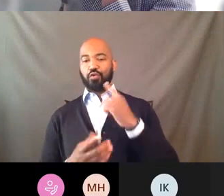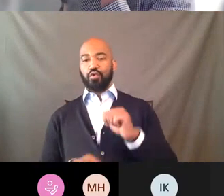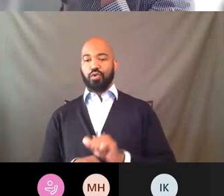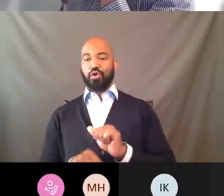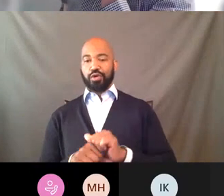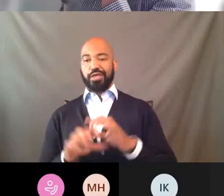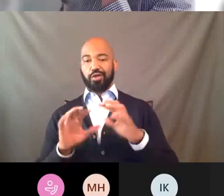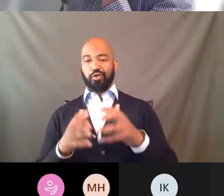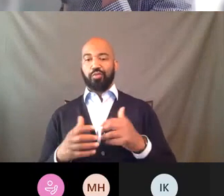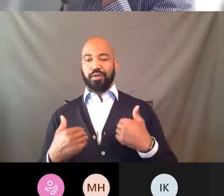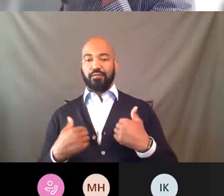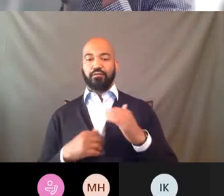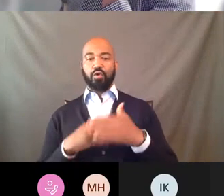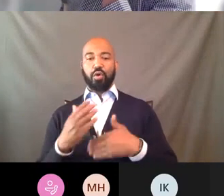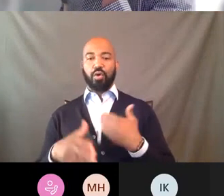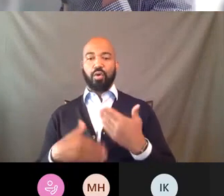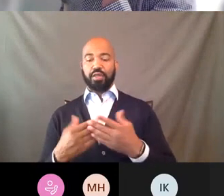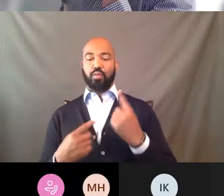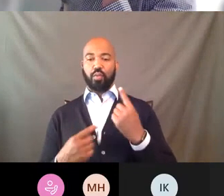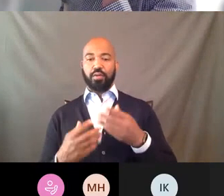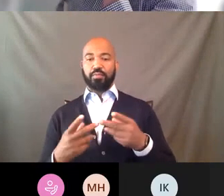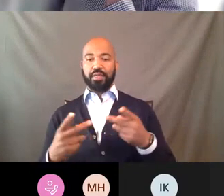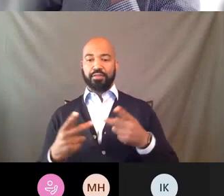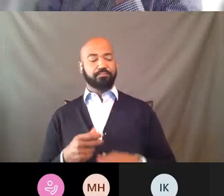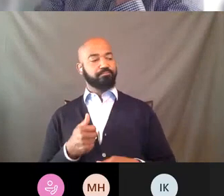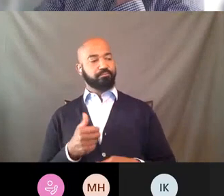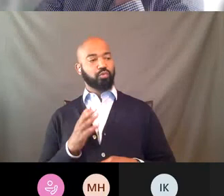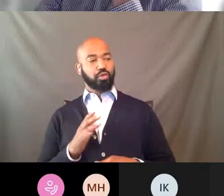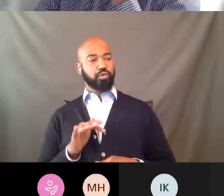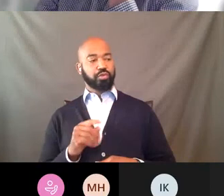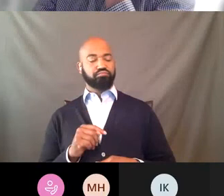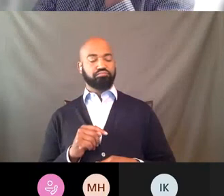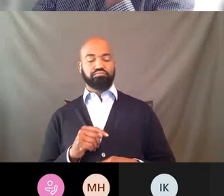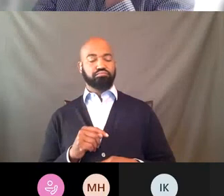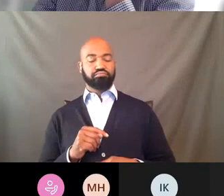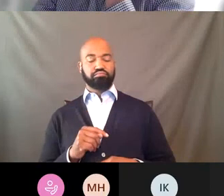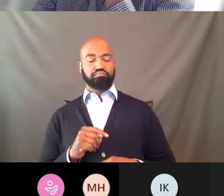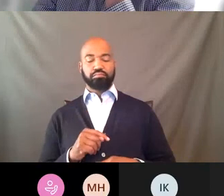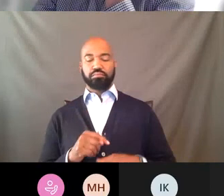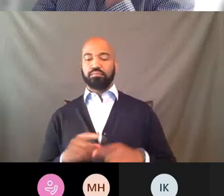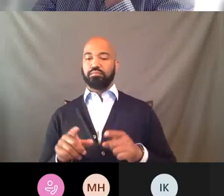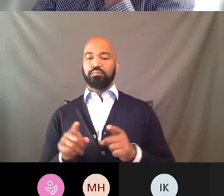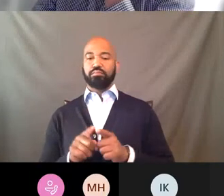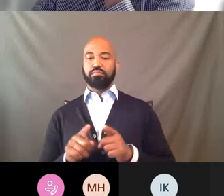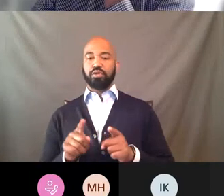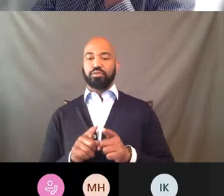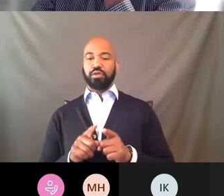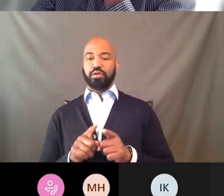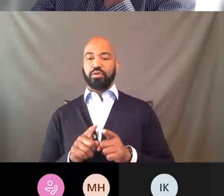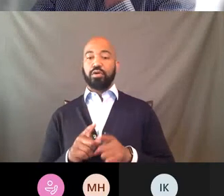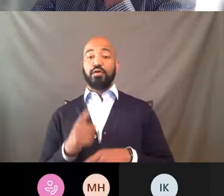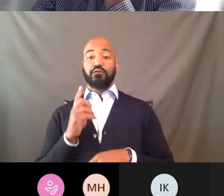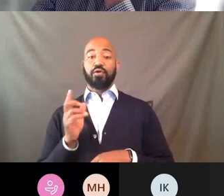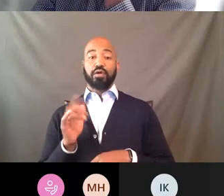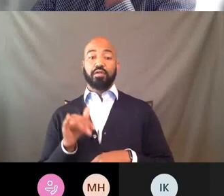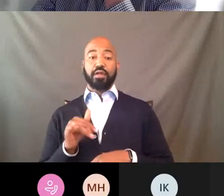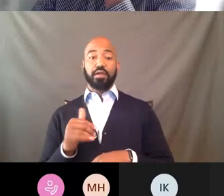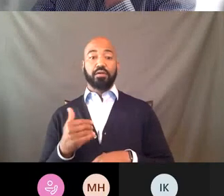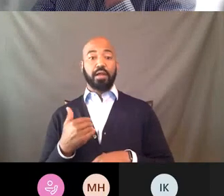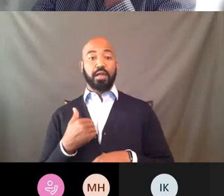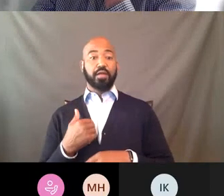that in one spot. All right. All right. I'll say on that note, we've had some